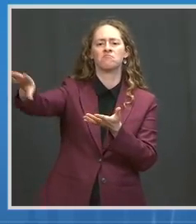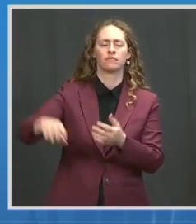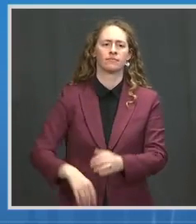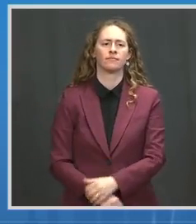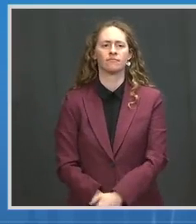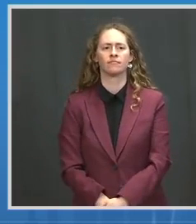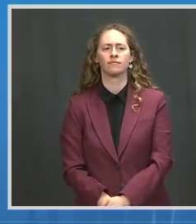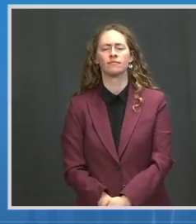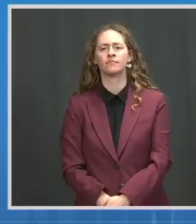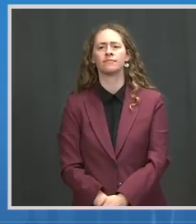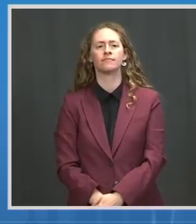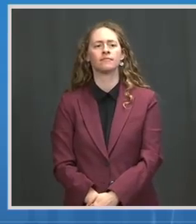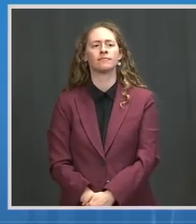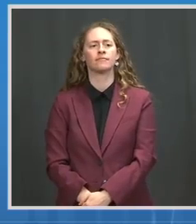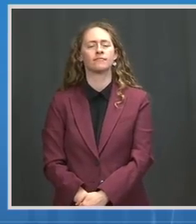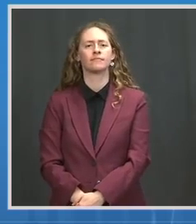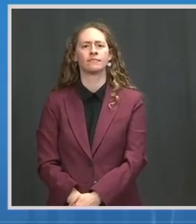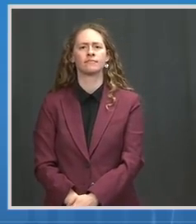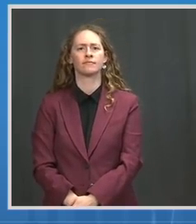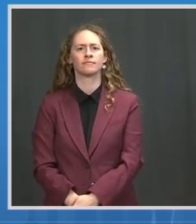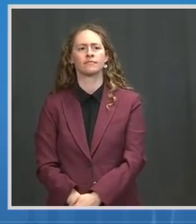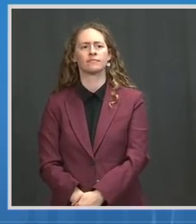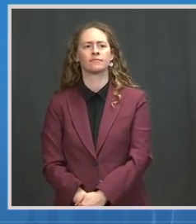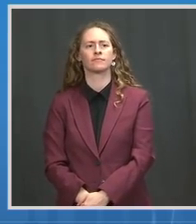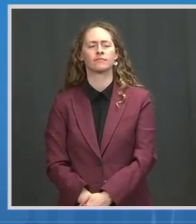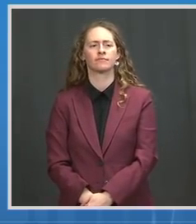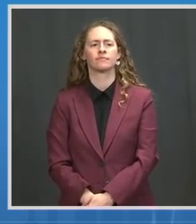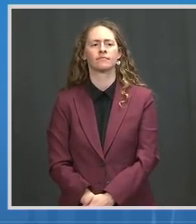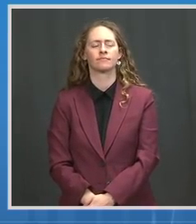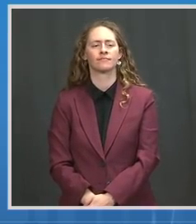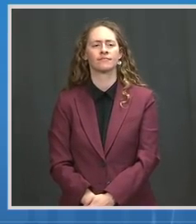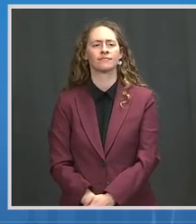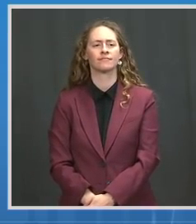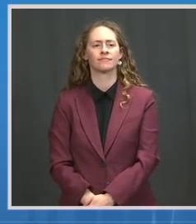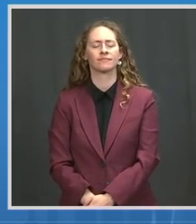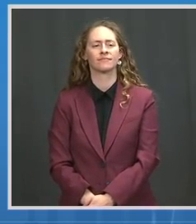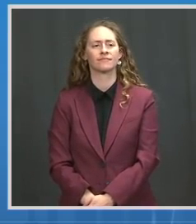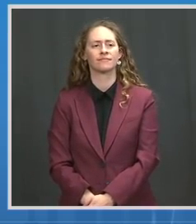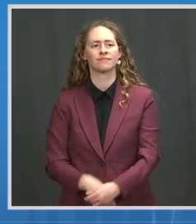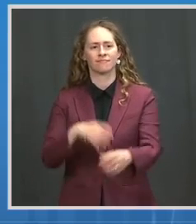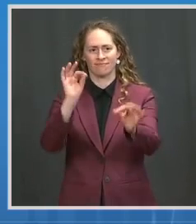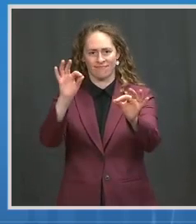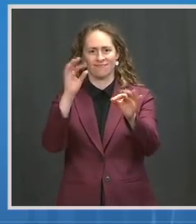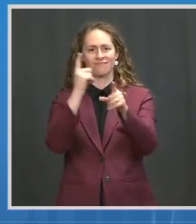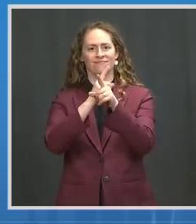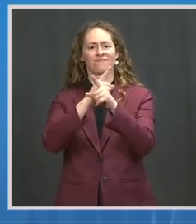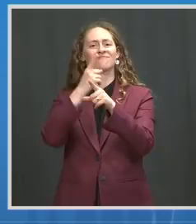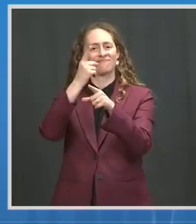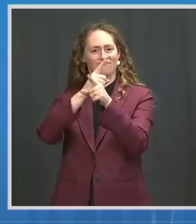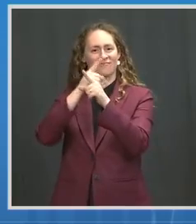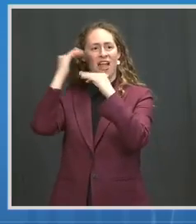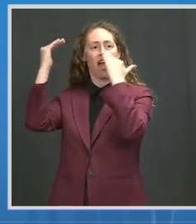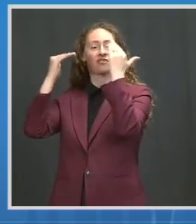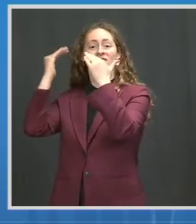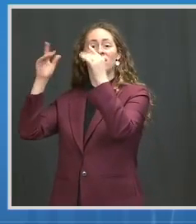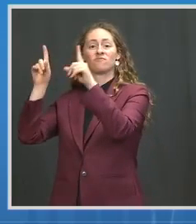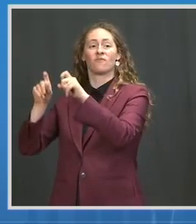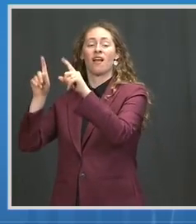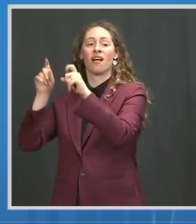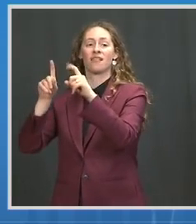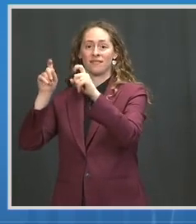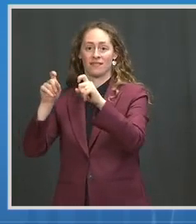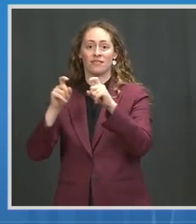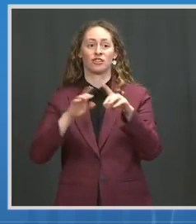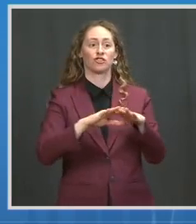The idea of when you're going from an adult trial with adult doses, we do standard, this